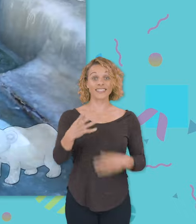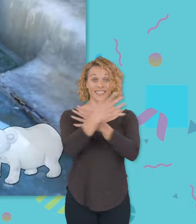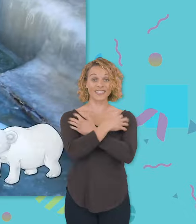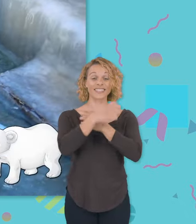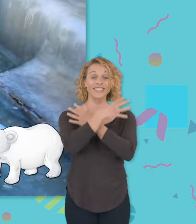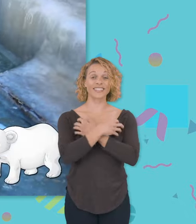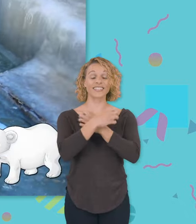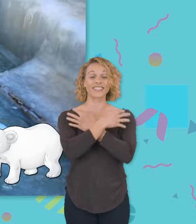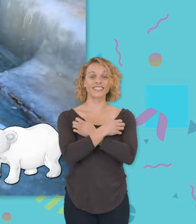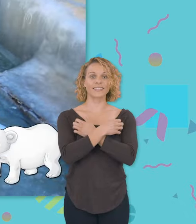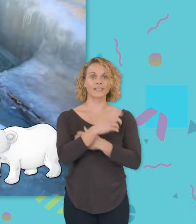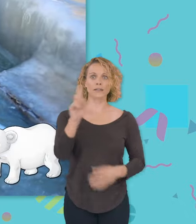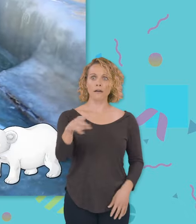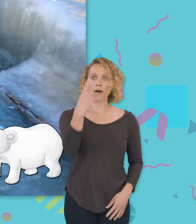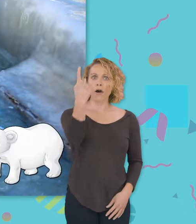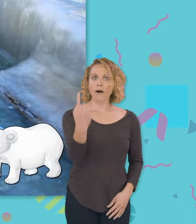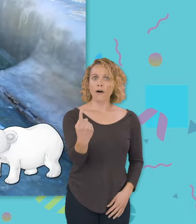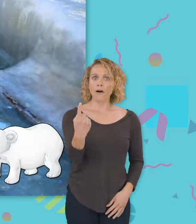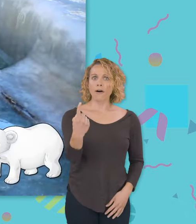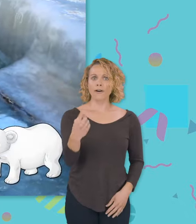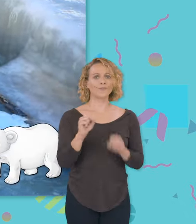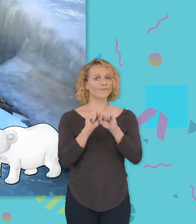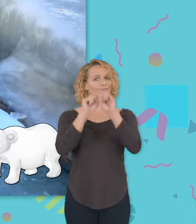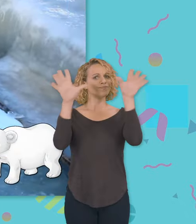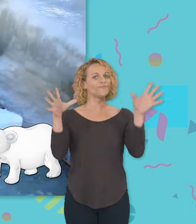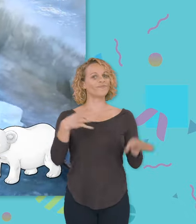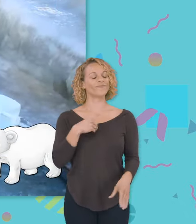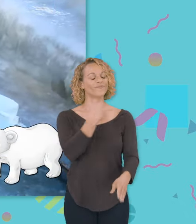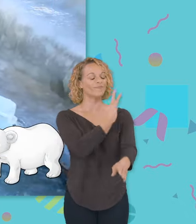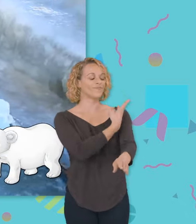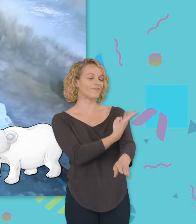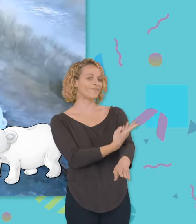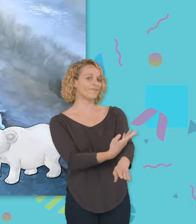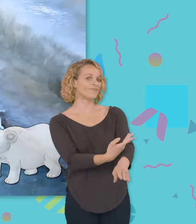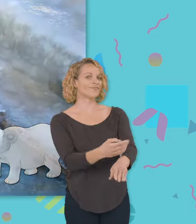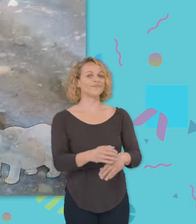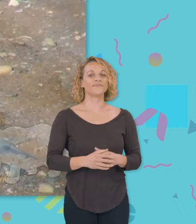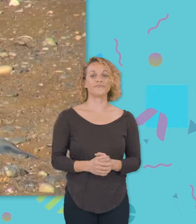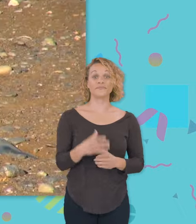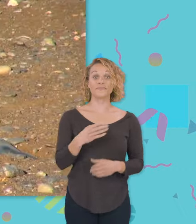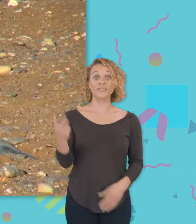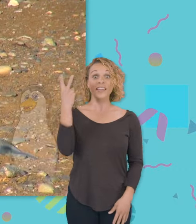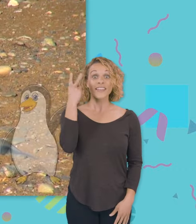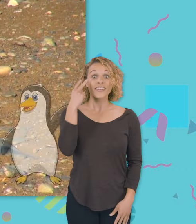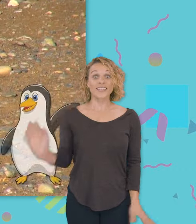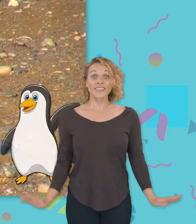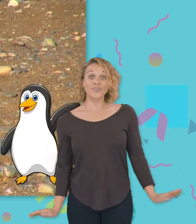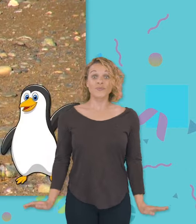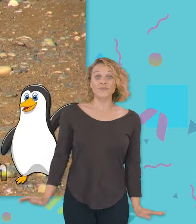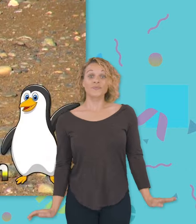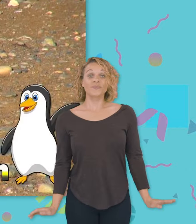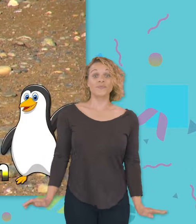a polar bear, the only bear with bright white hair. and I see